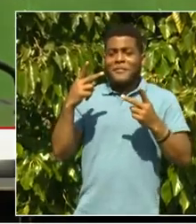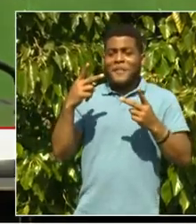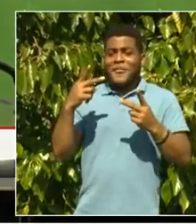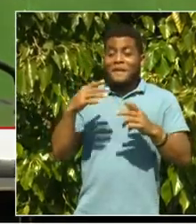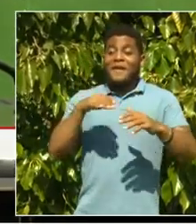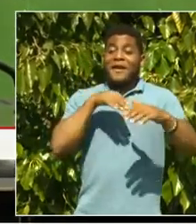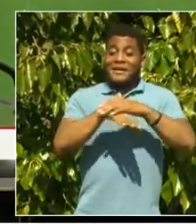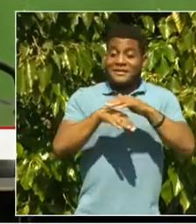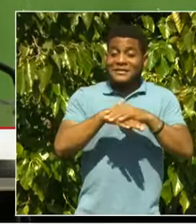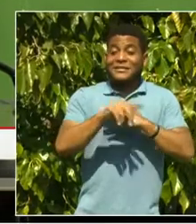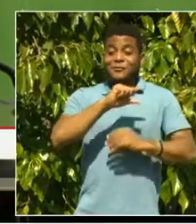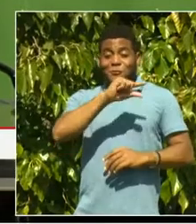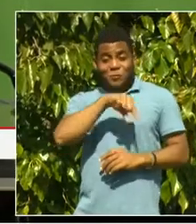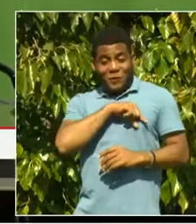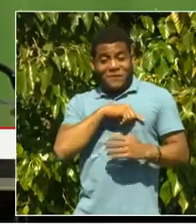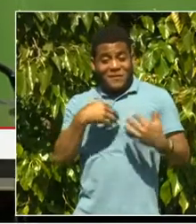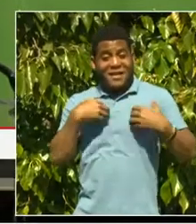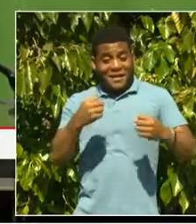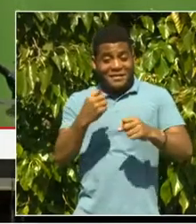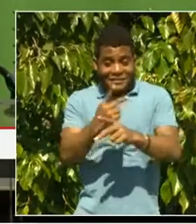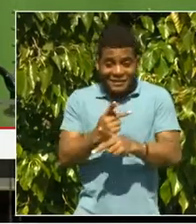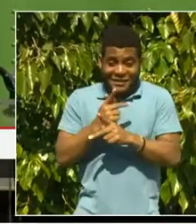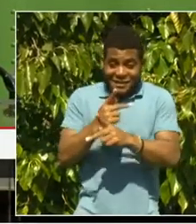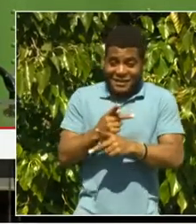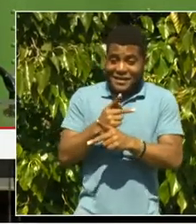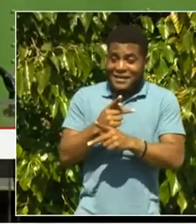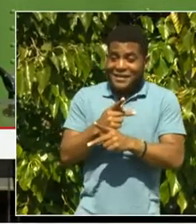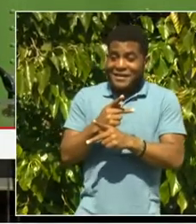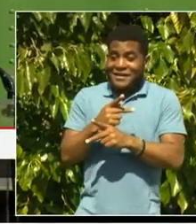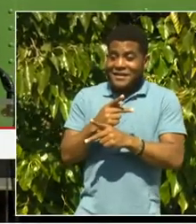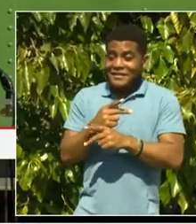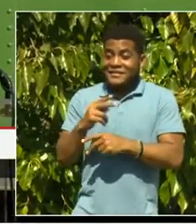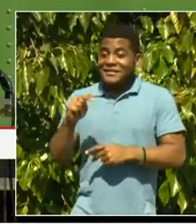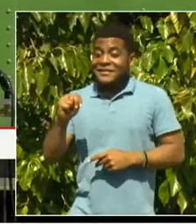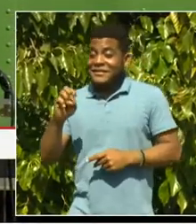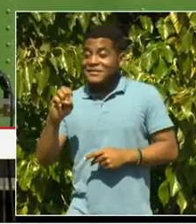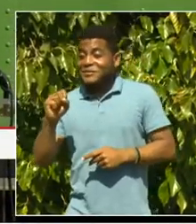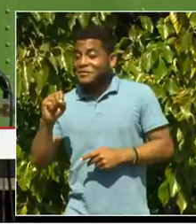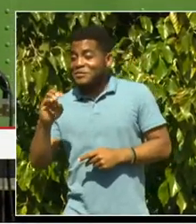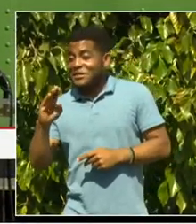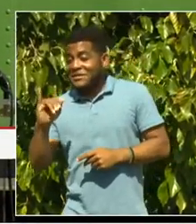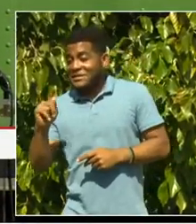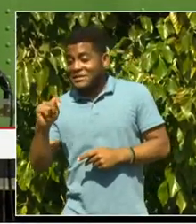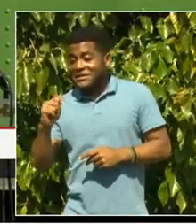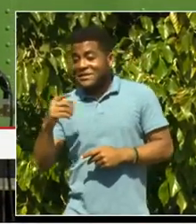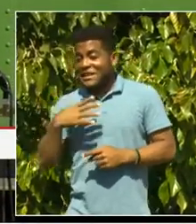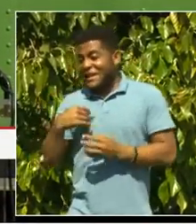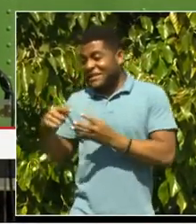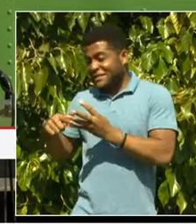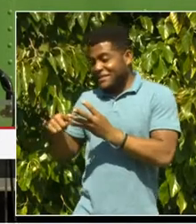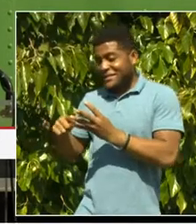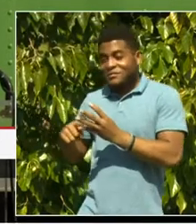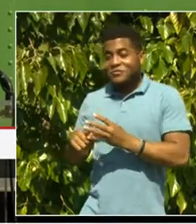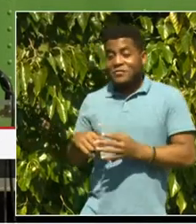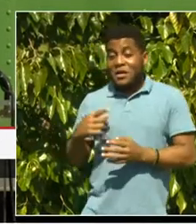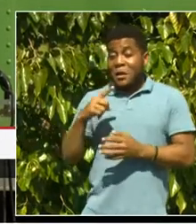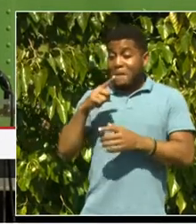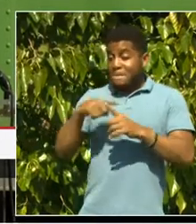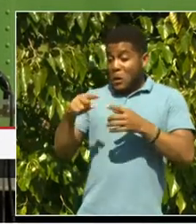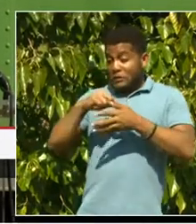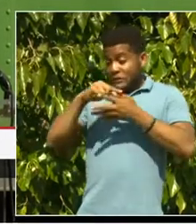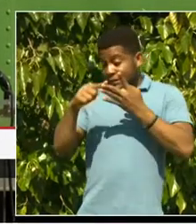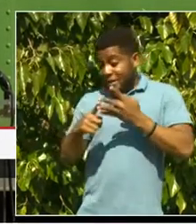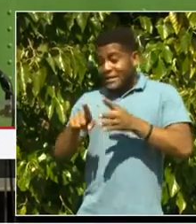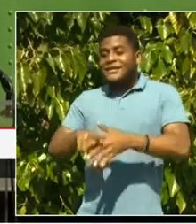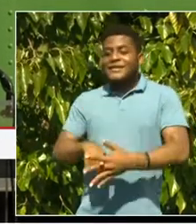to hear that, but it starts with food, and food is the best medicine. So I want to say thanks